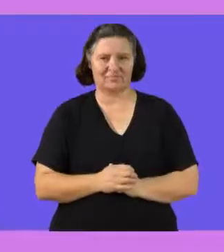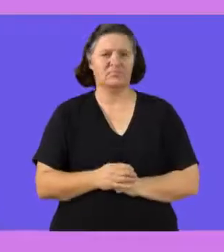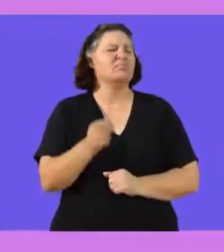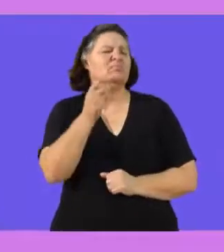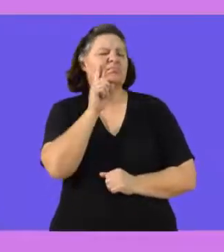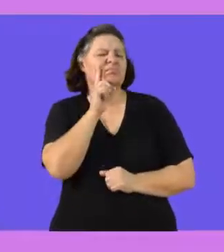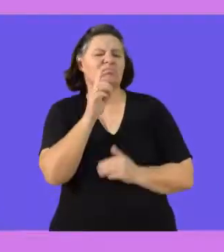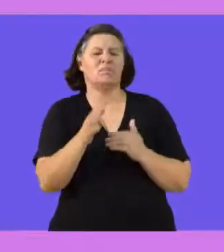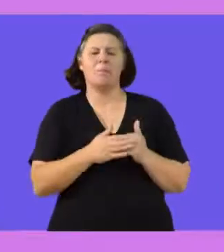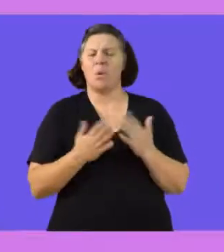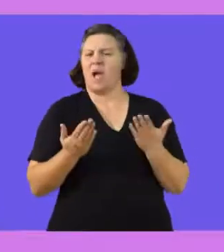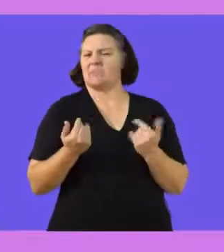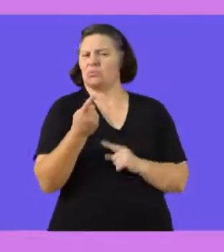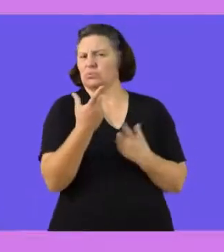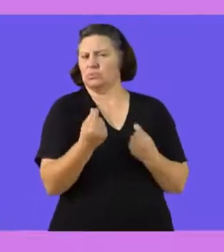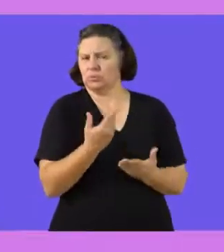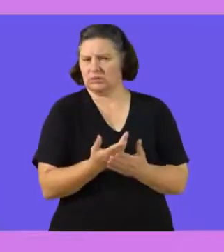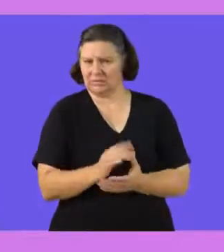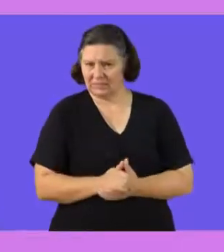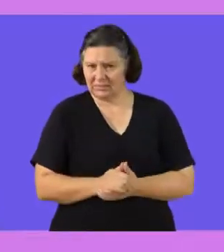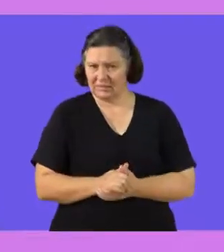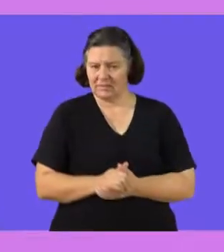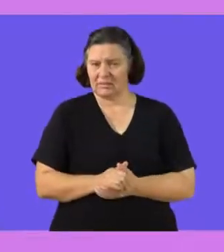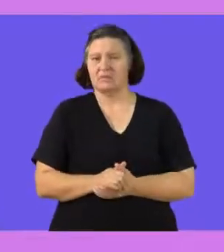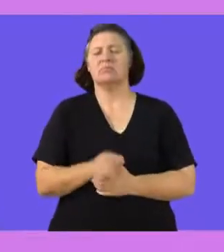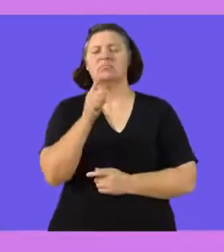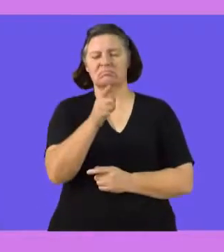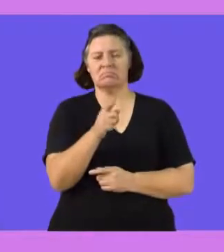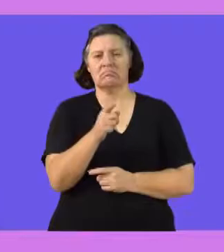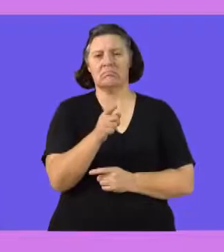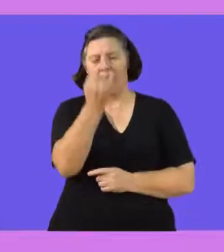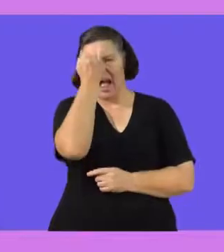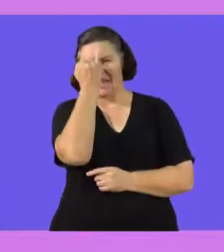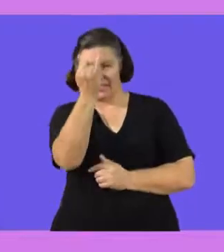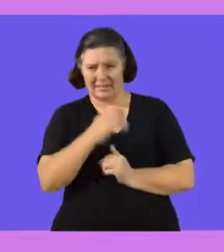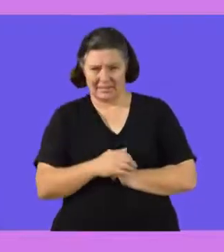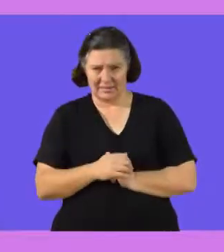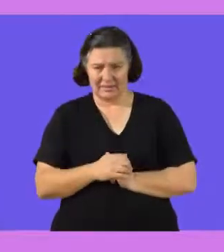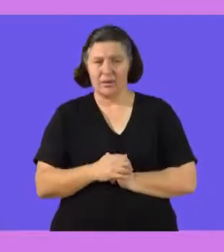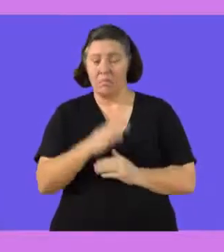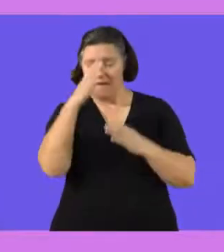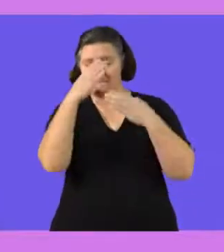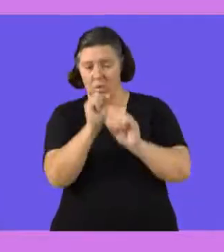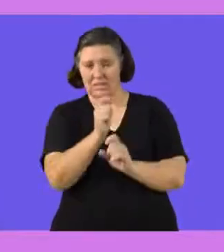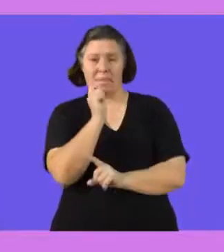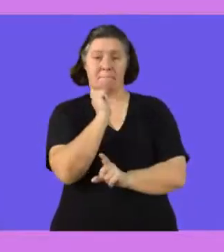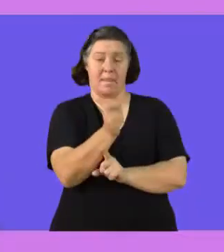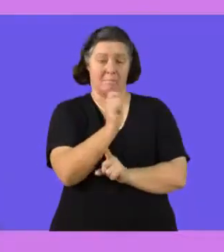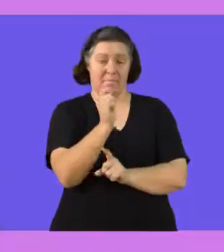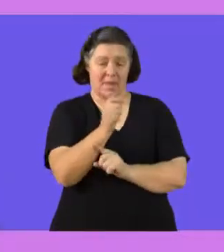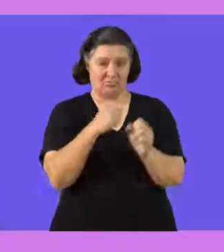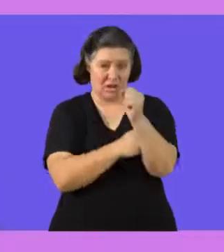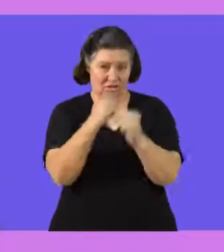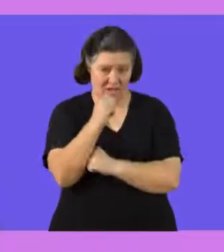see what else will be expected of us. So this is just to give an idea, right? So we'll be focusing on tariffs